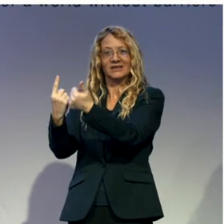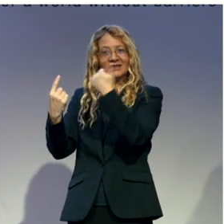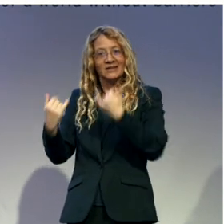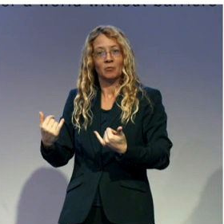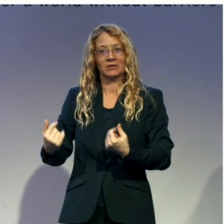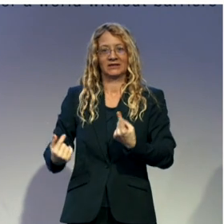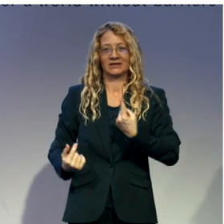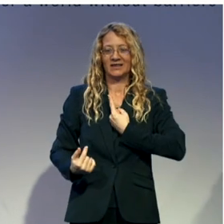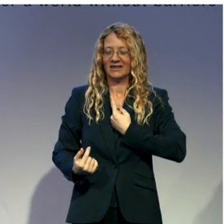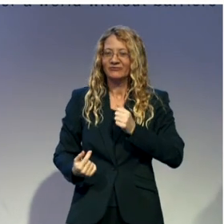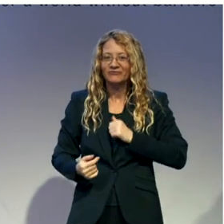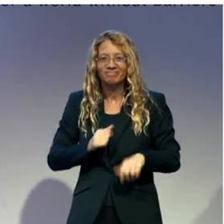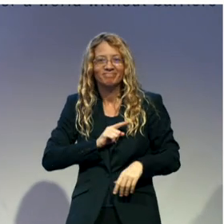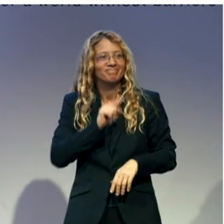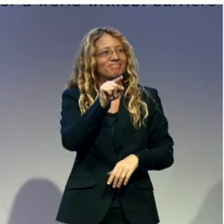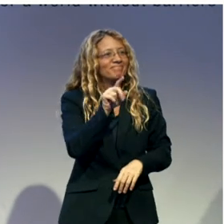seeing what it could also be like.